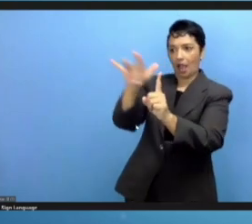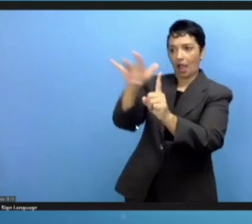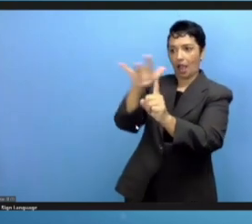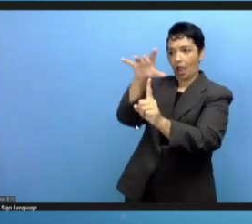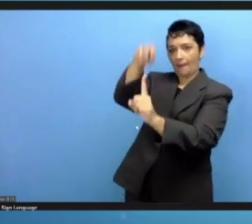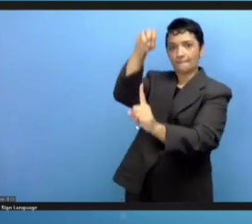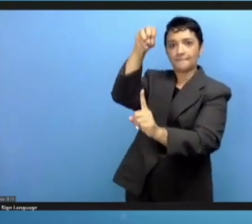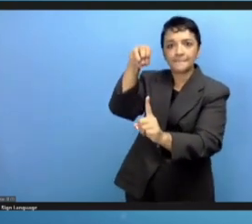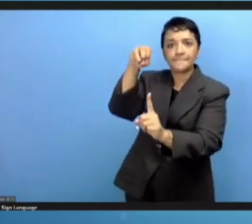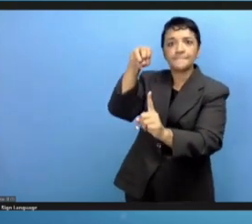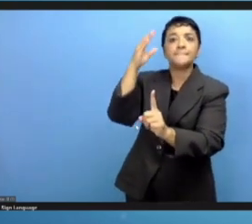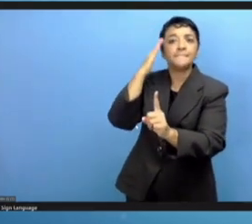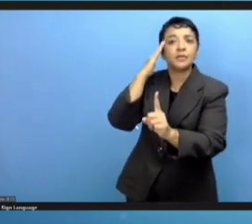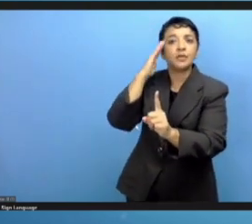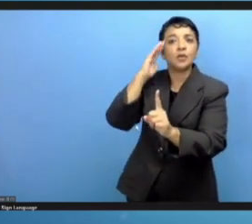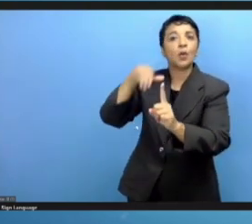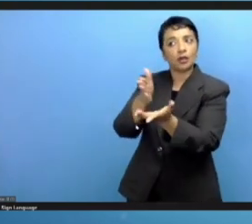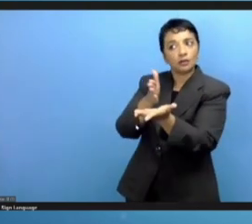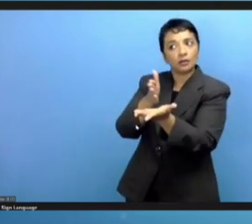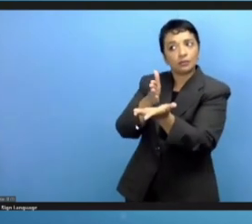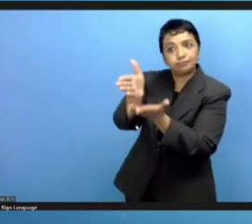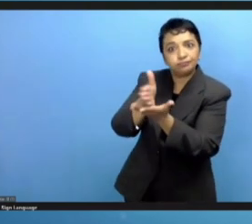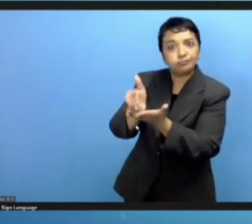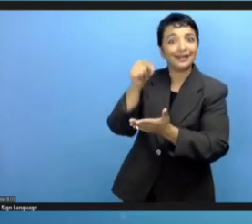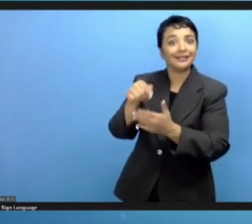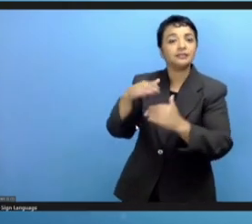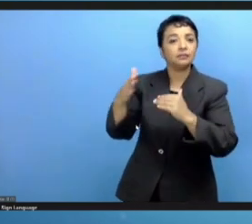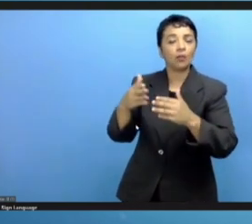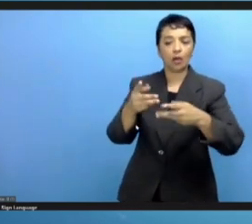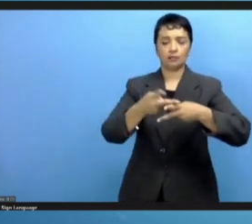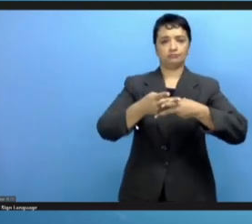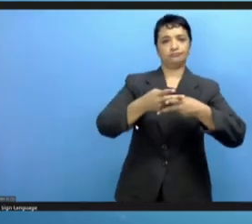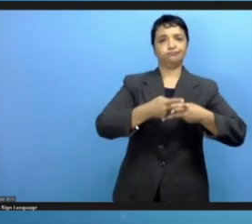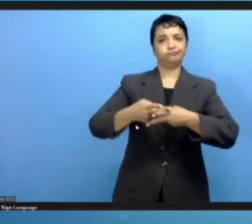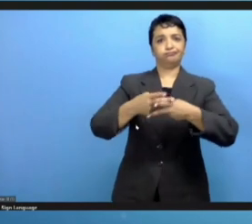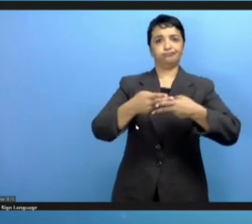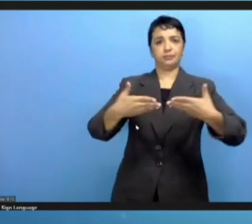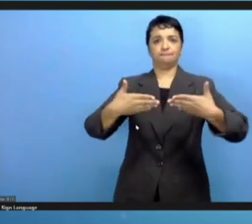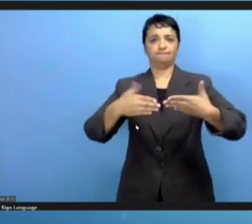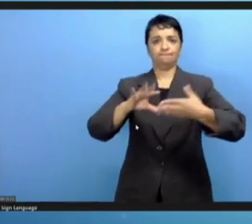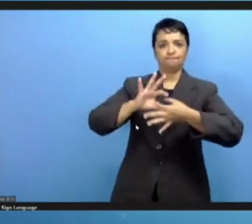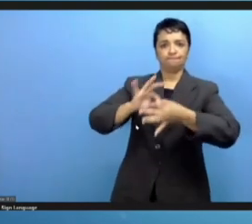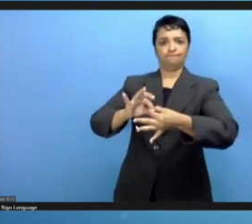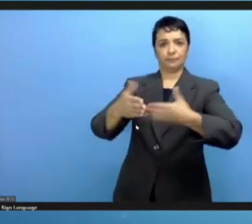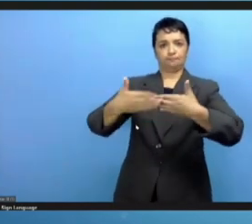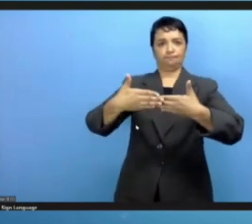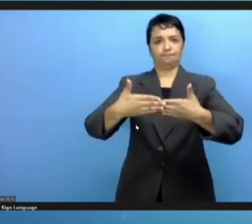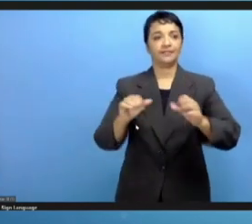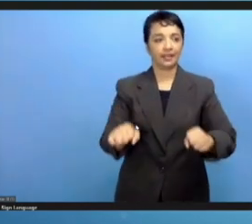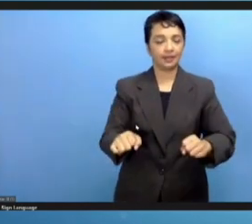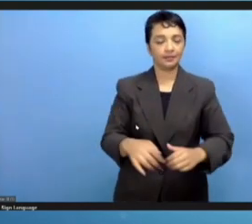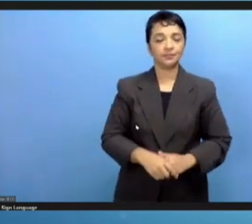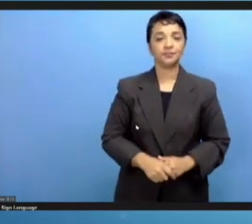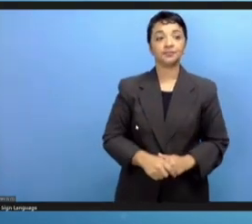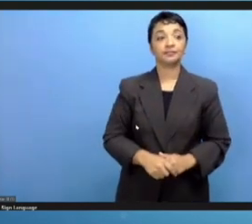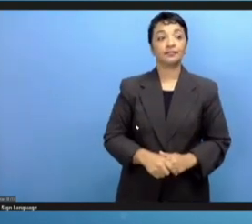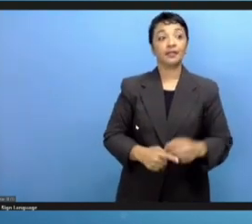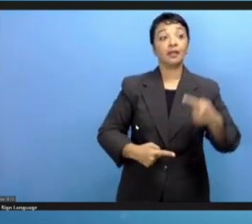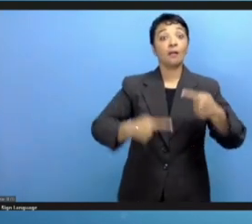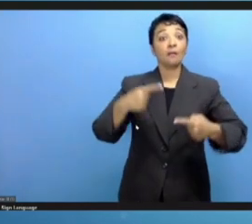gateways and rather become gatekeepers. In politics, it has also allowed